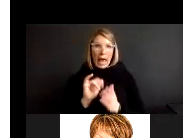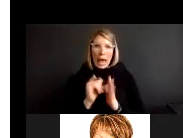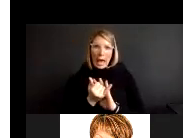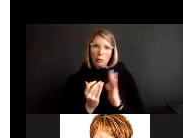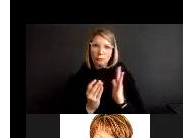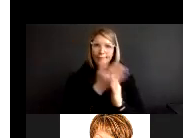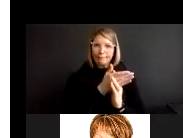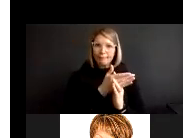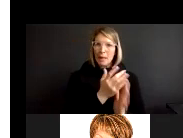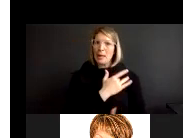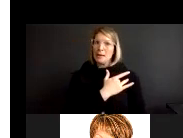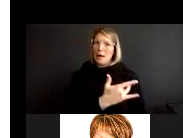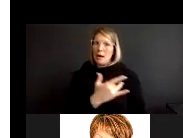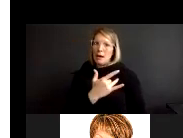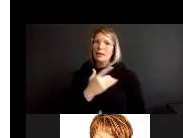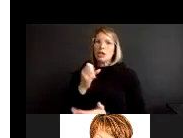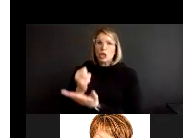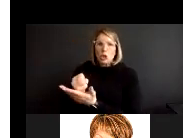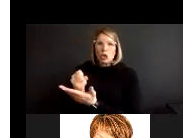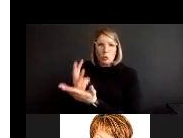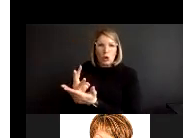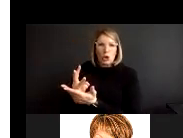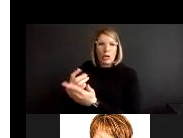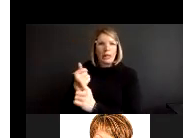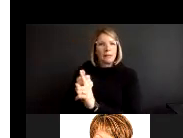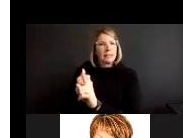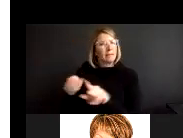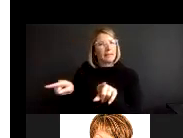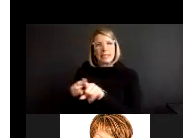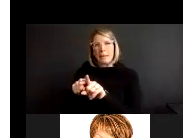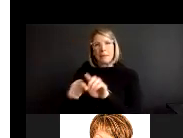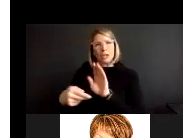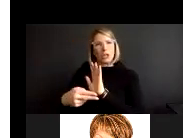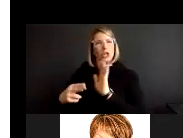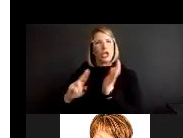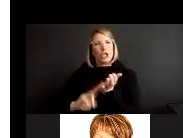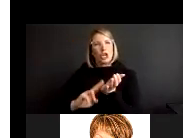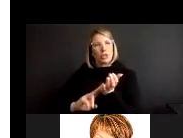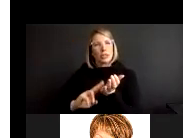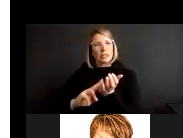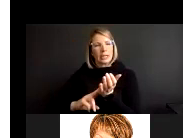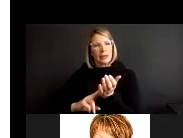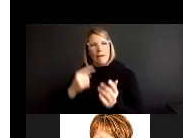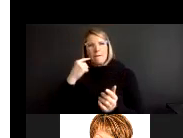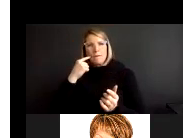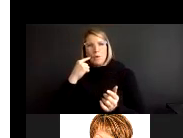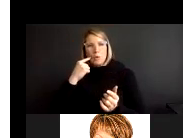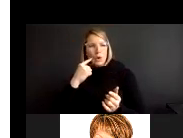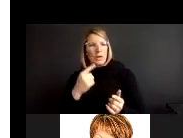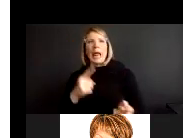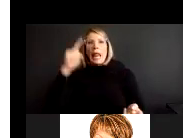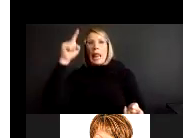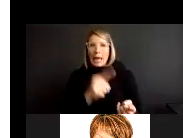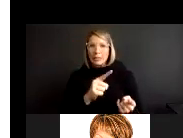worker in that process is very much like a healthcare provider in that they are working with the person's consent. So they could